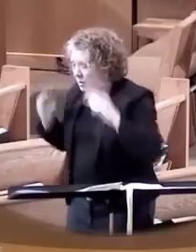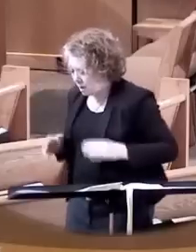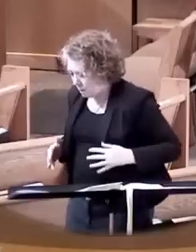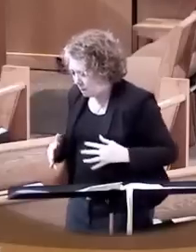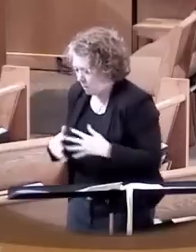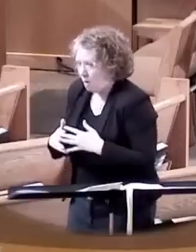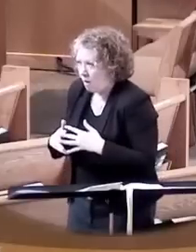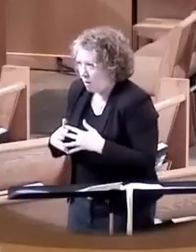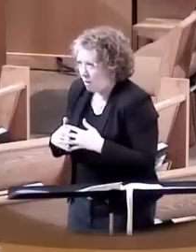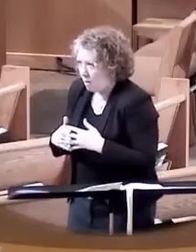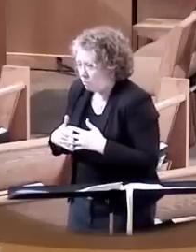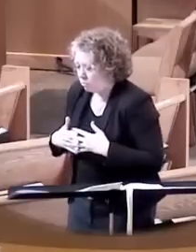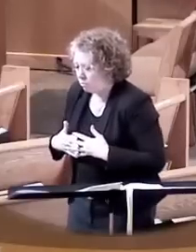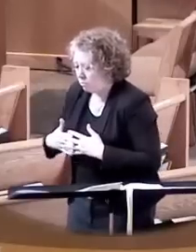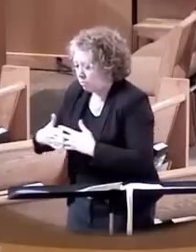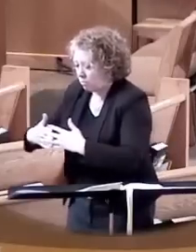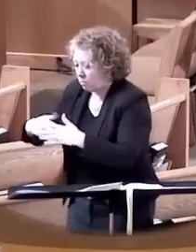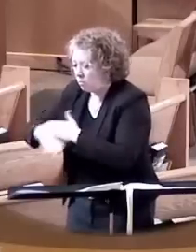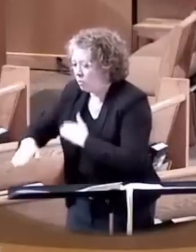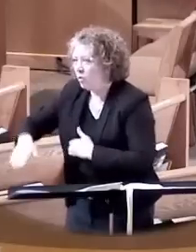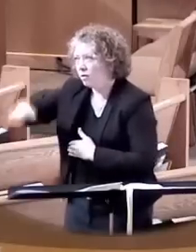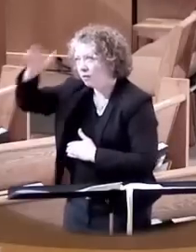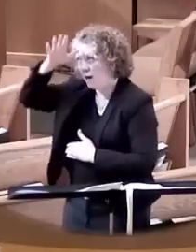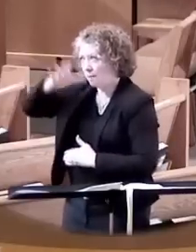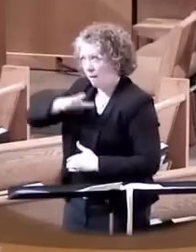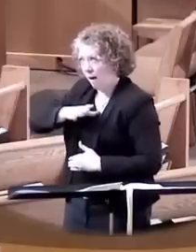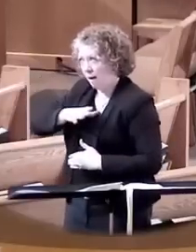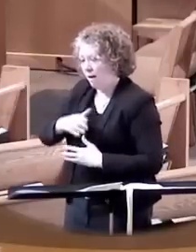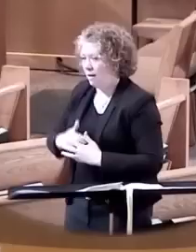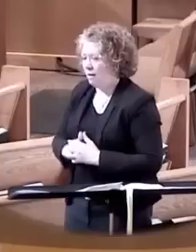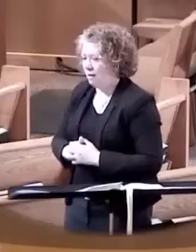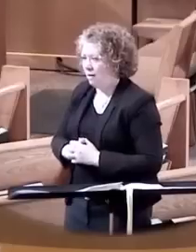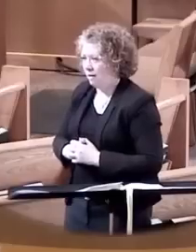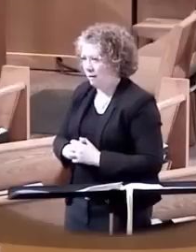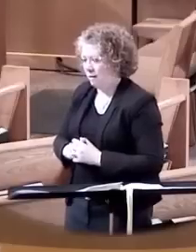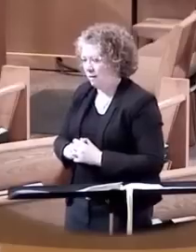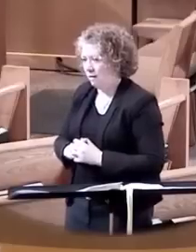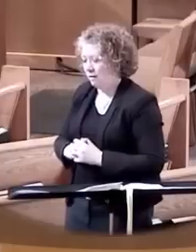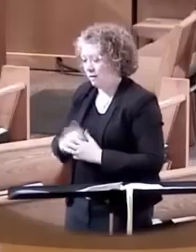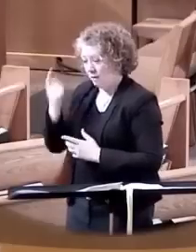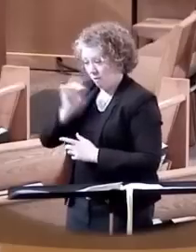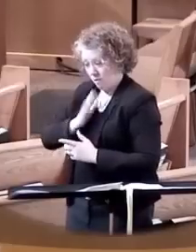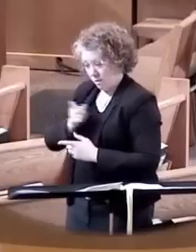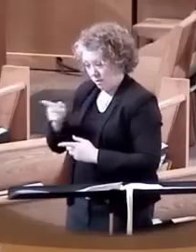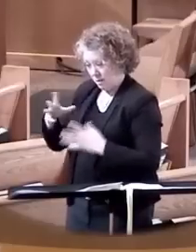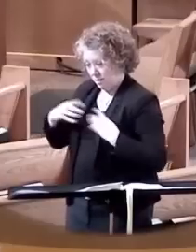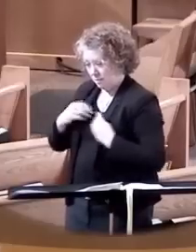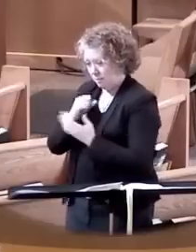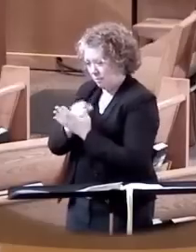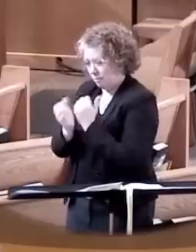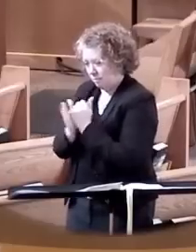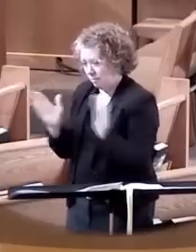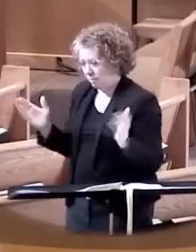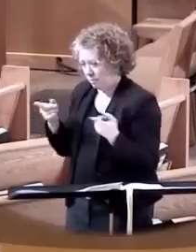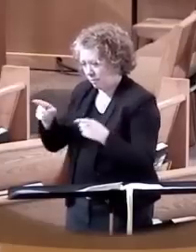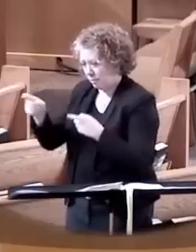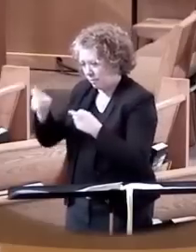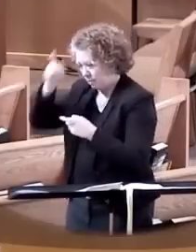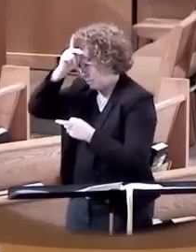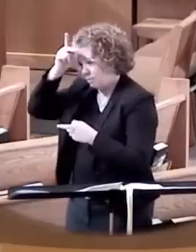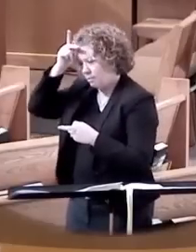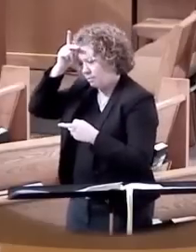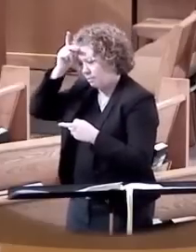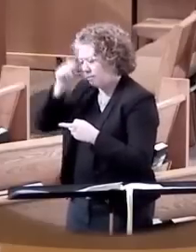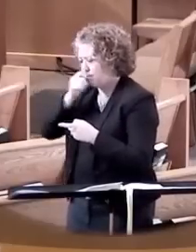Spirit was incarnate of the Virgin Mary and became man. For our sake he was crucified under Pontius